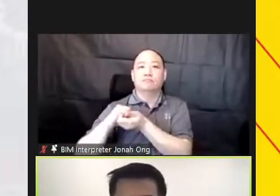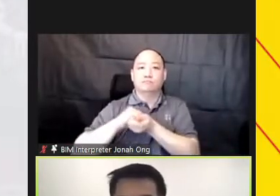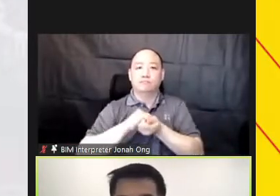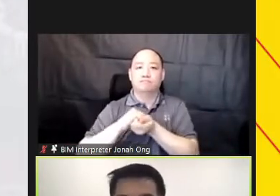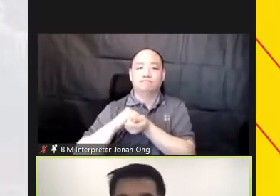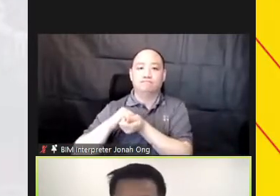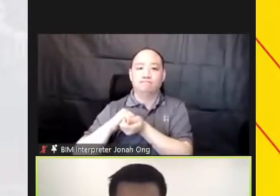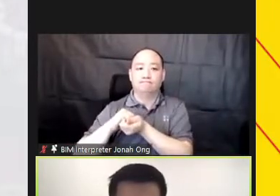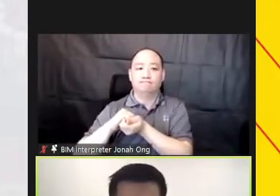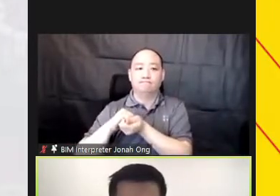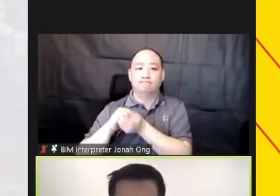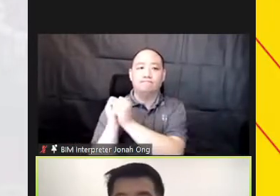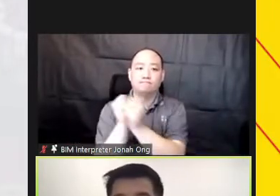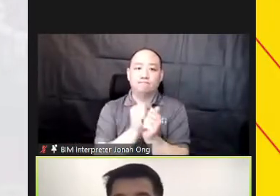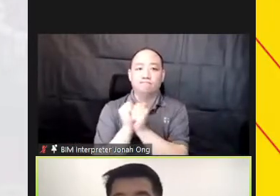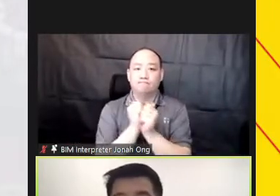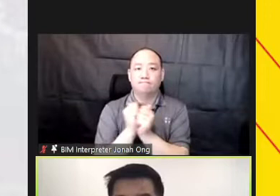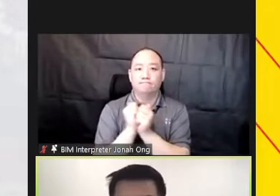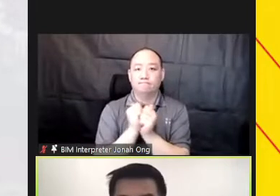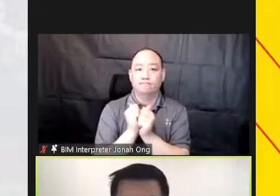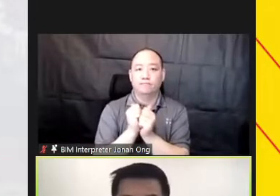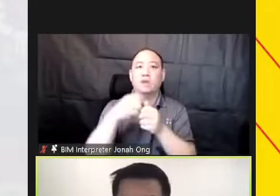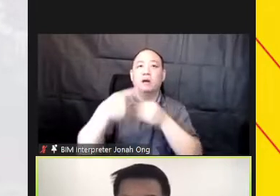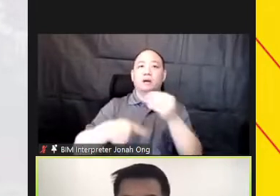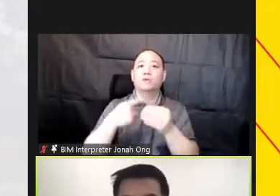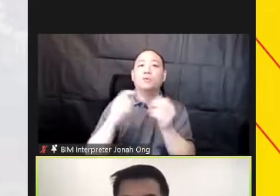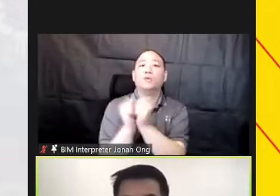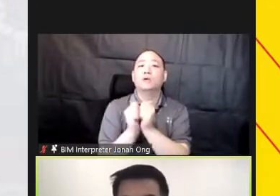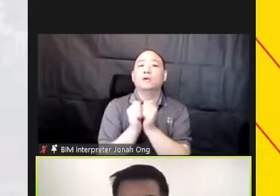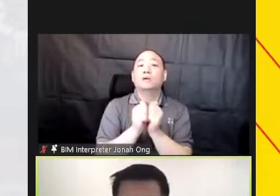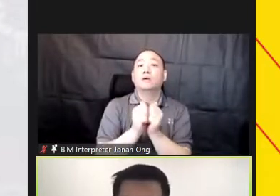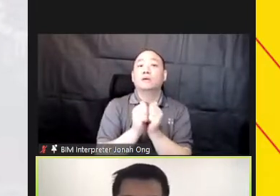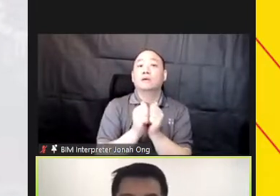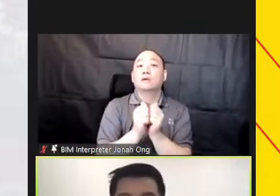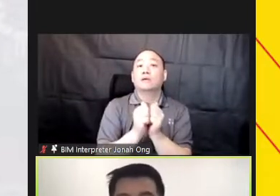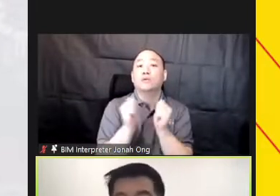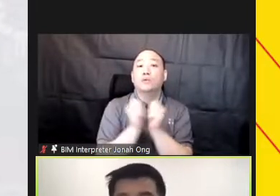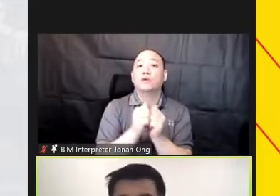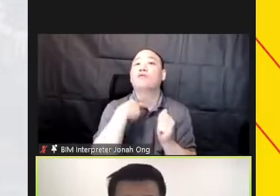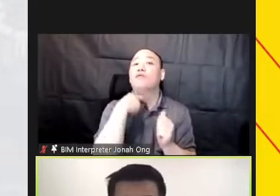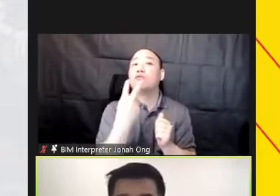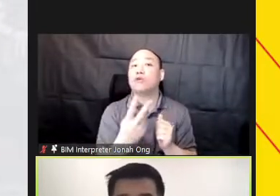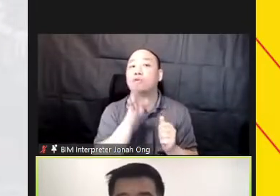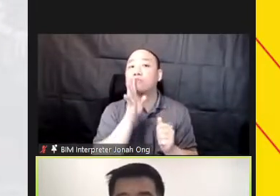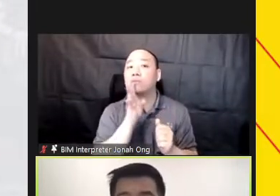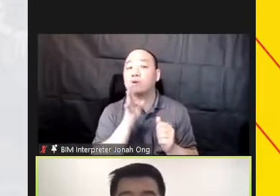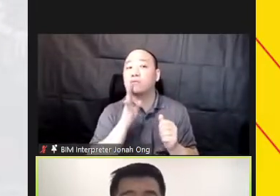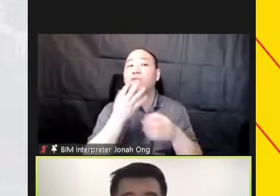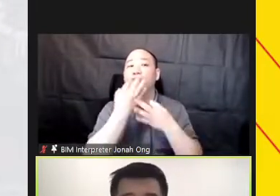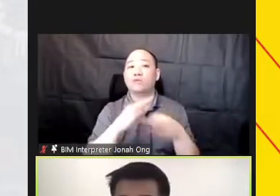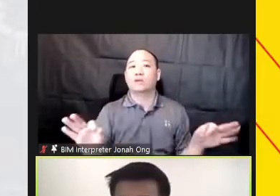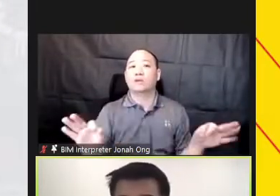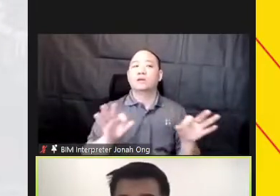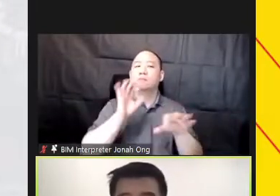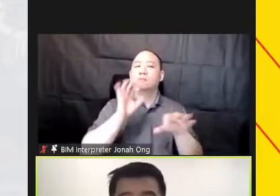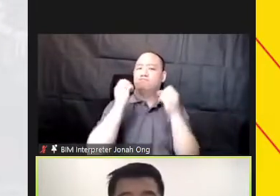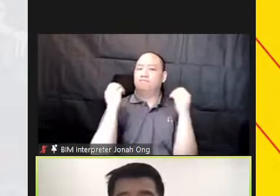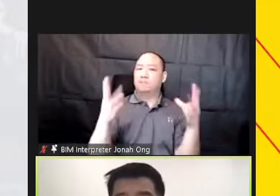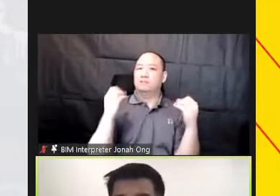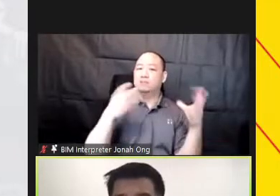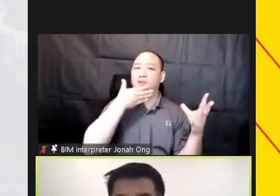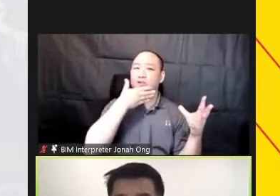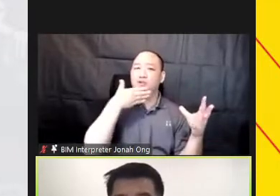repressing speech and discussion that are deemed too sensitive to discuss, where many youth feel scared or